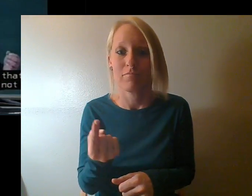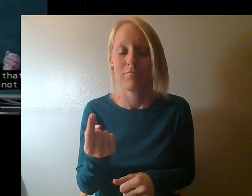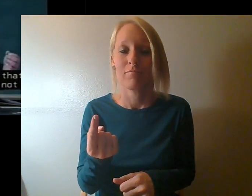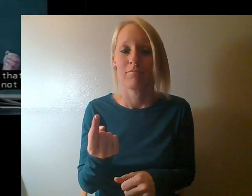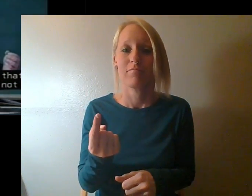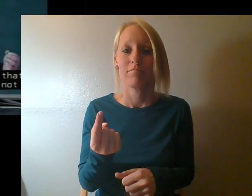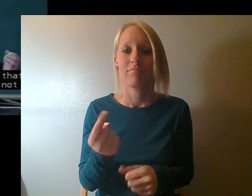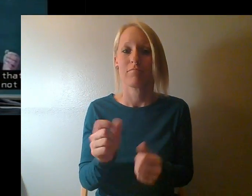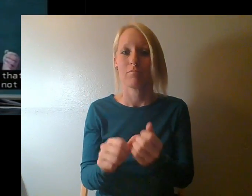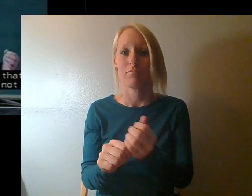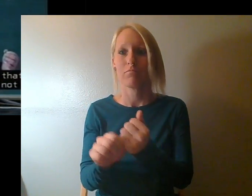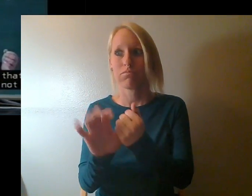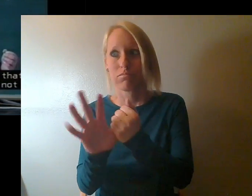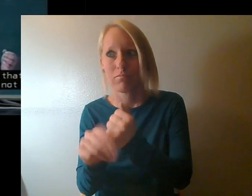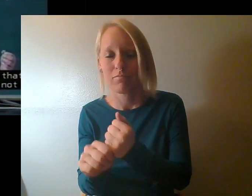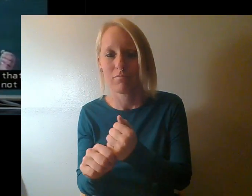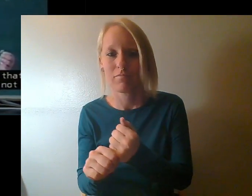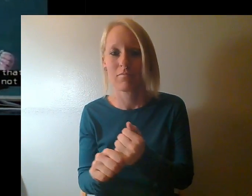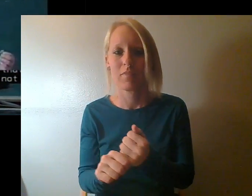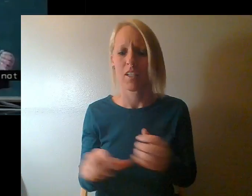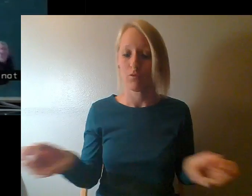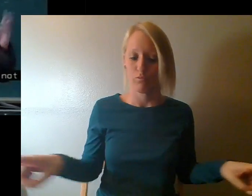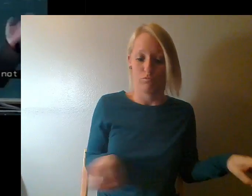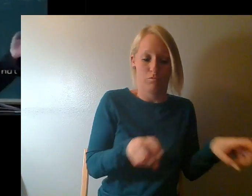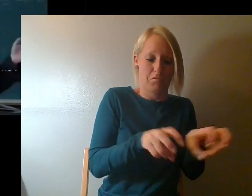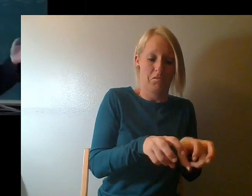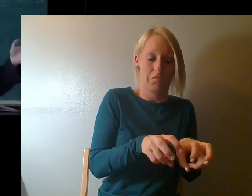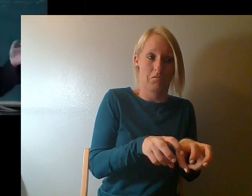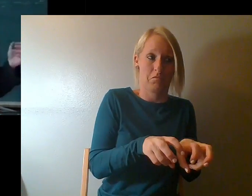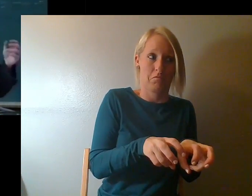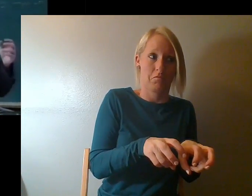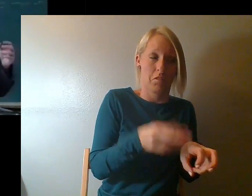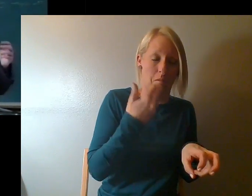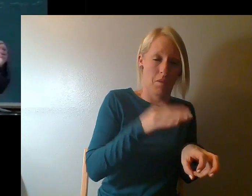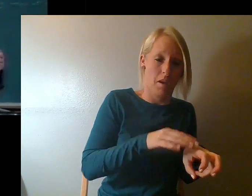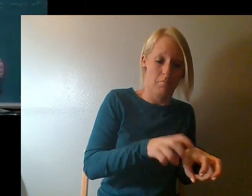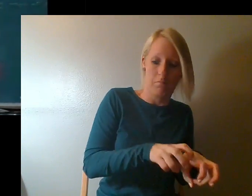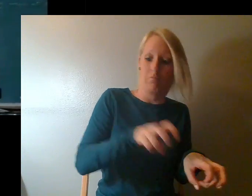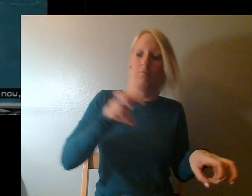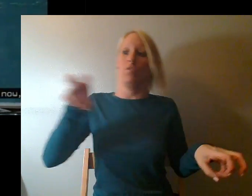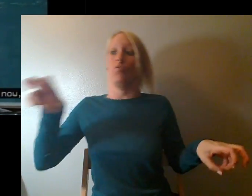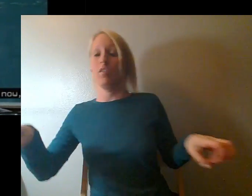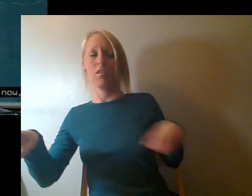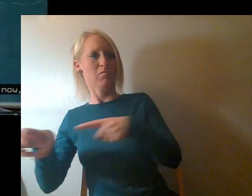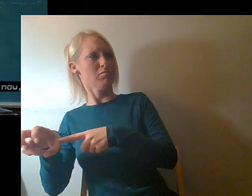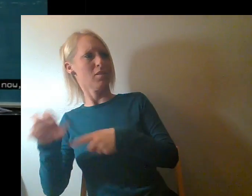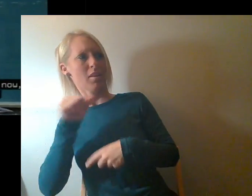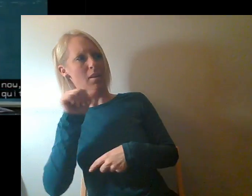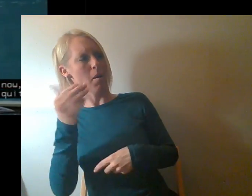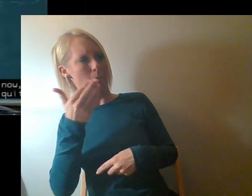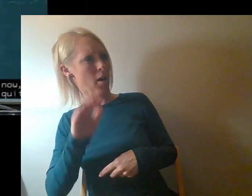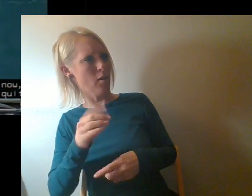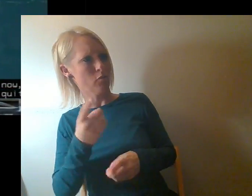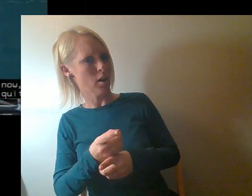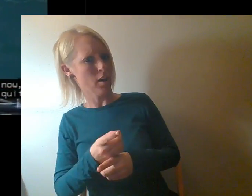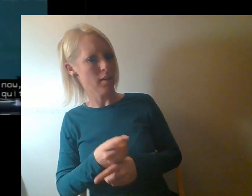it? Right? If, for example, Jarrett produced natural gas right